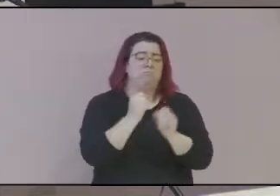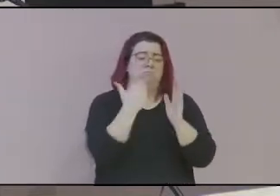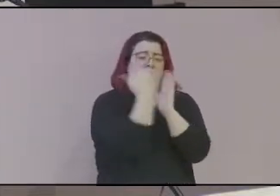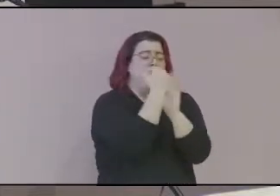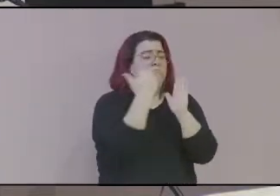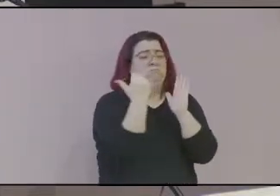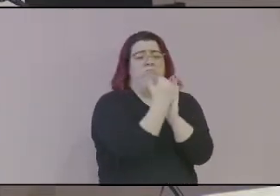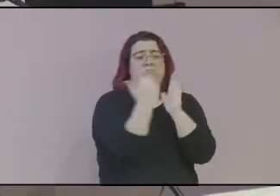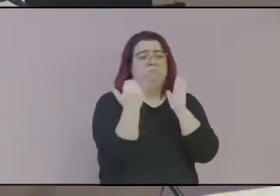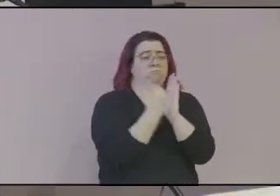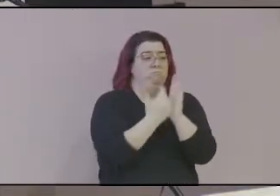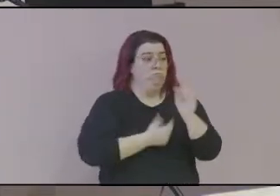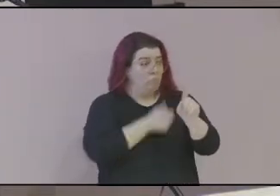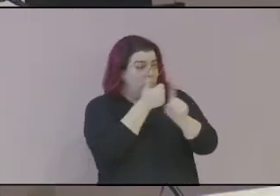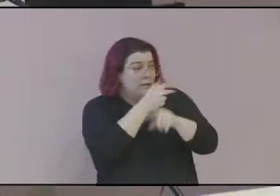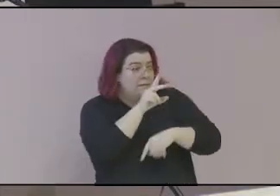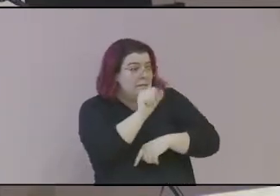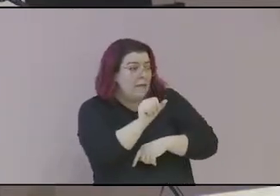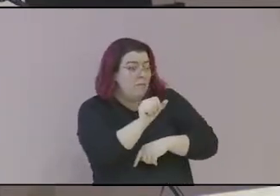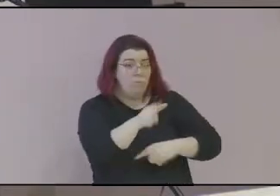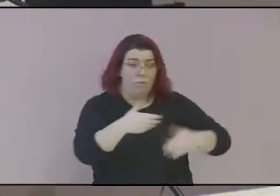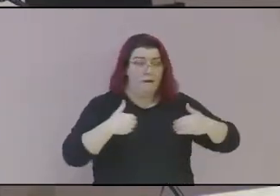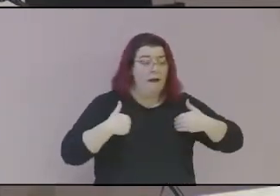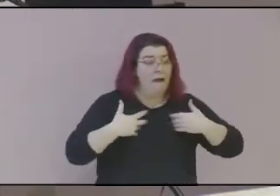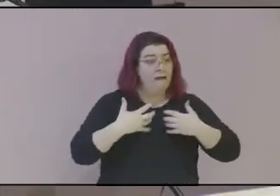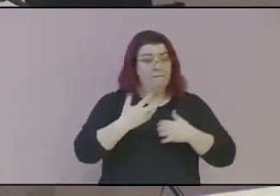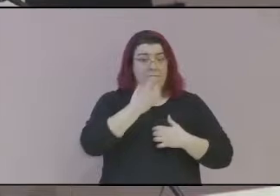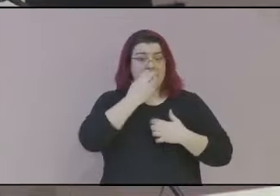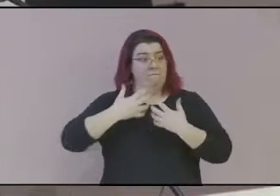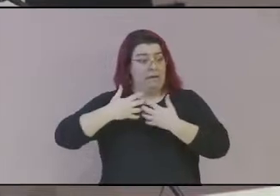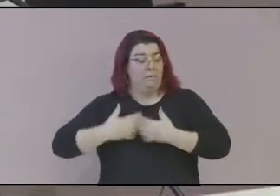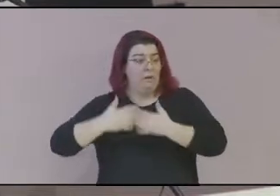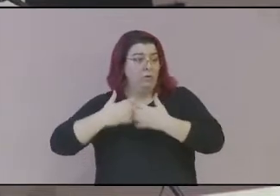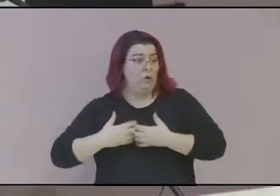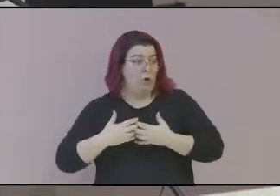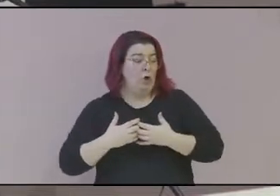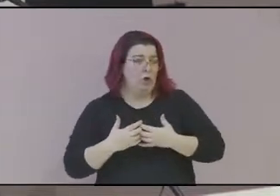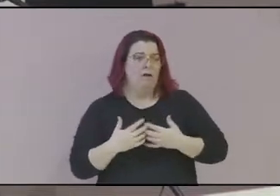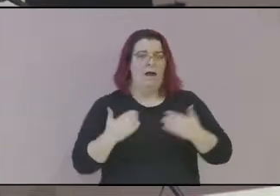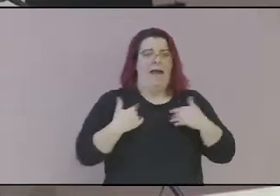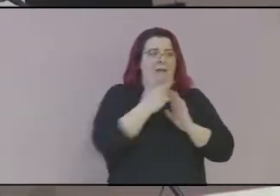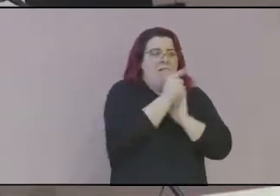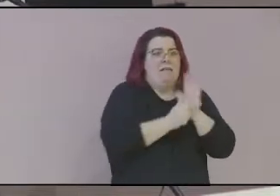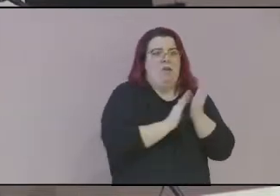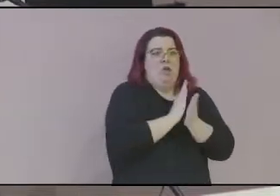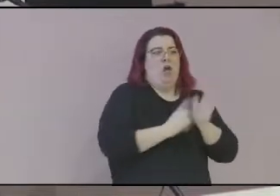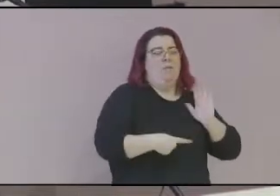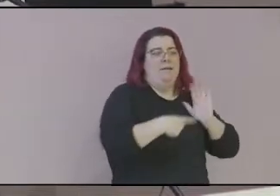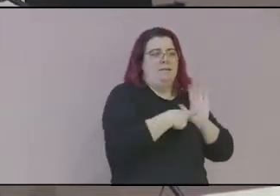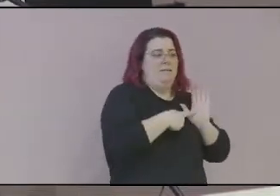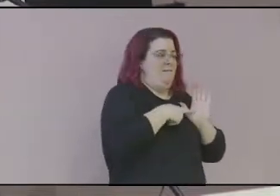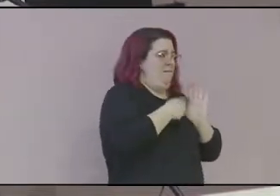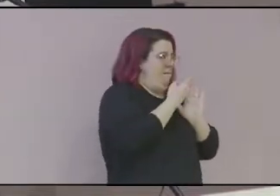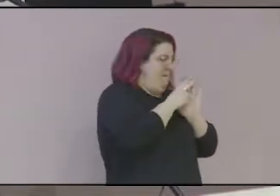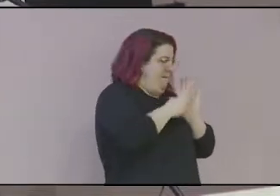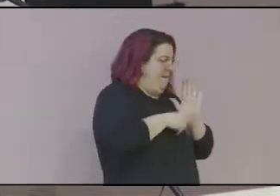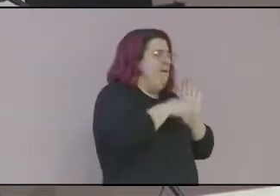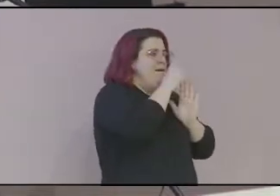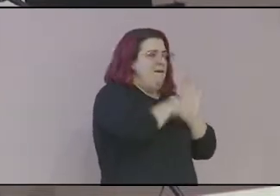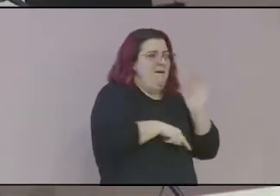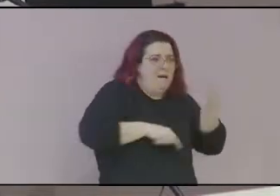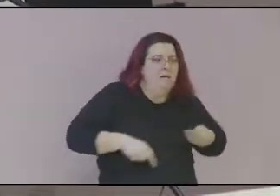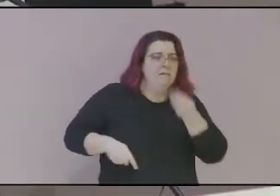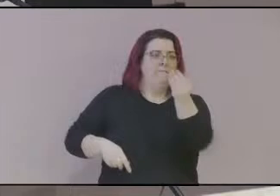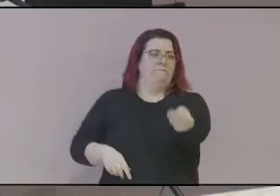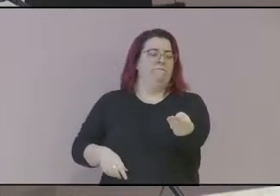for disabled people who used ventilators, including necessary legal documents to bring to the hospital. For instance,